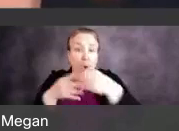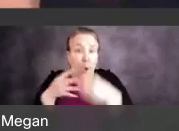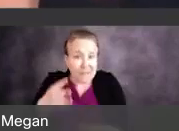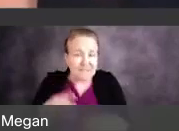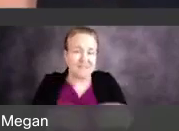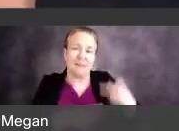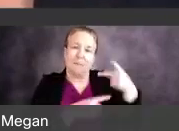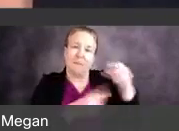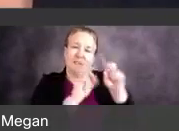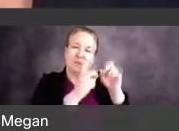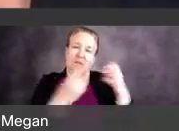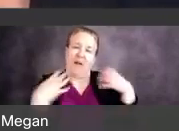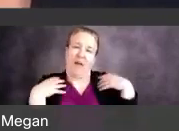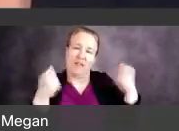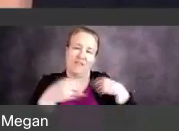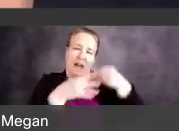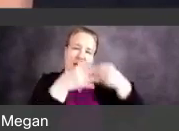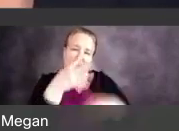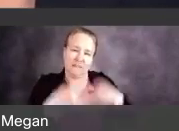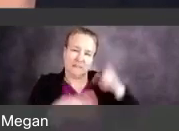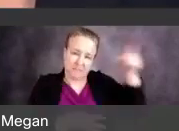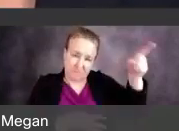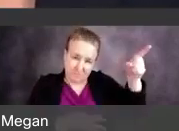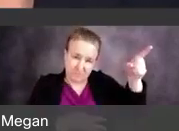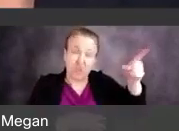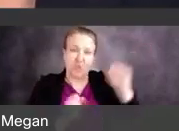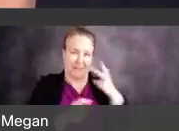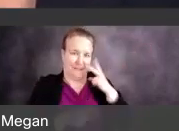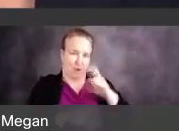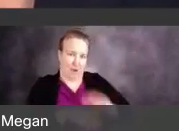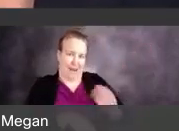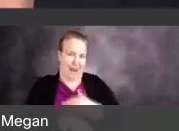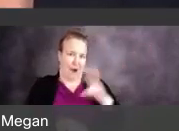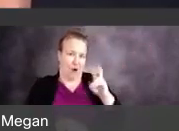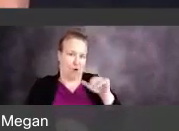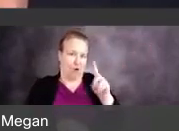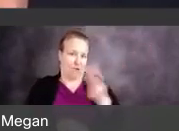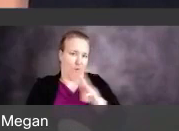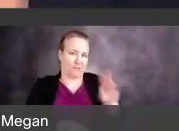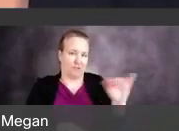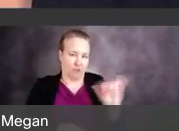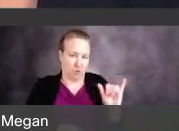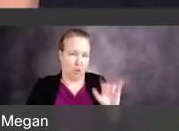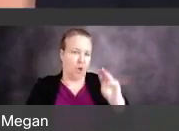Pennsylvania Department of Health on our COVID website at